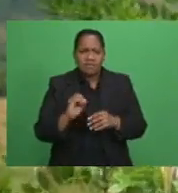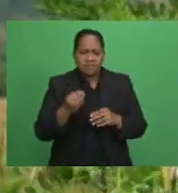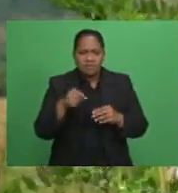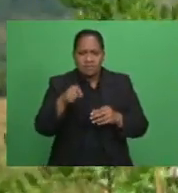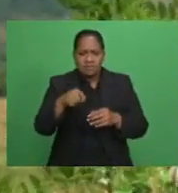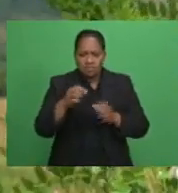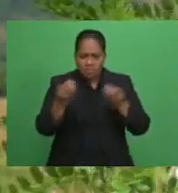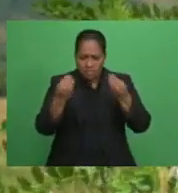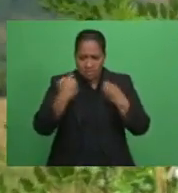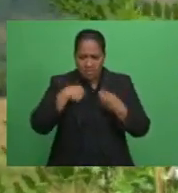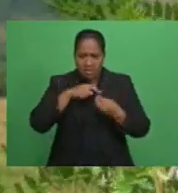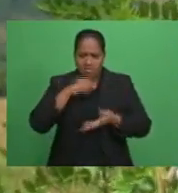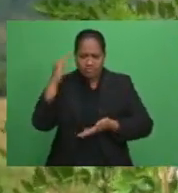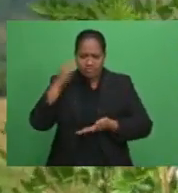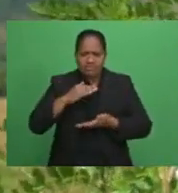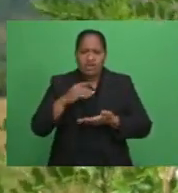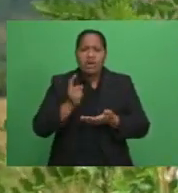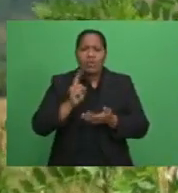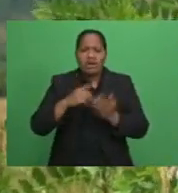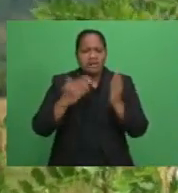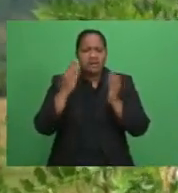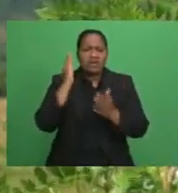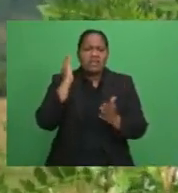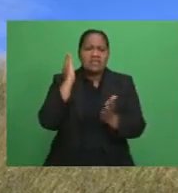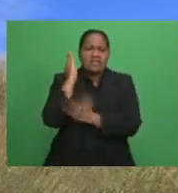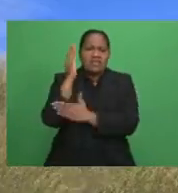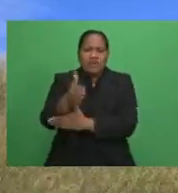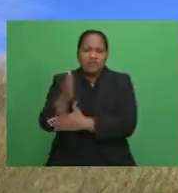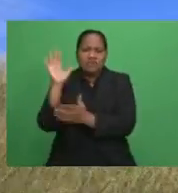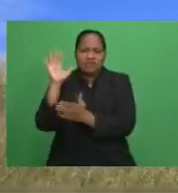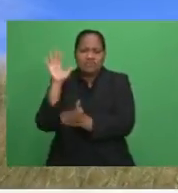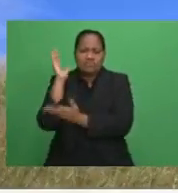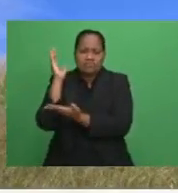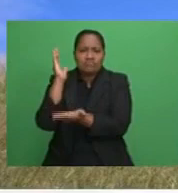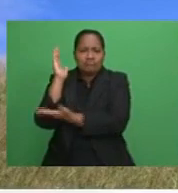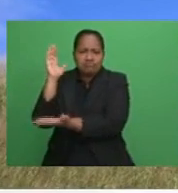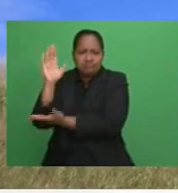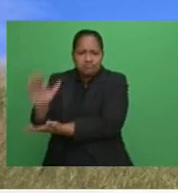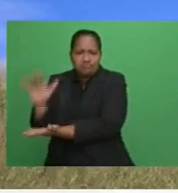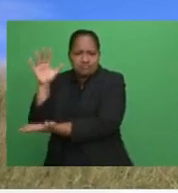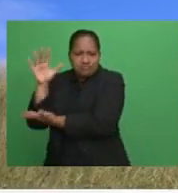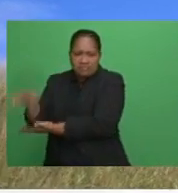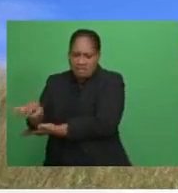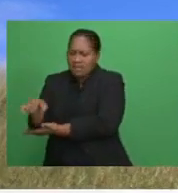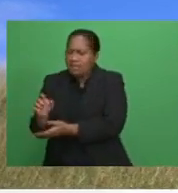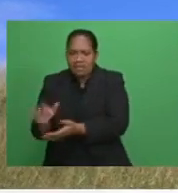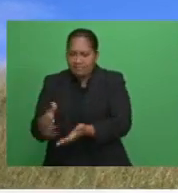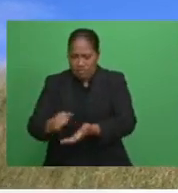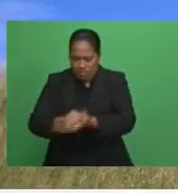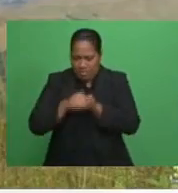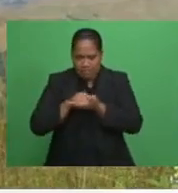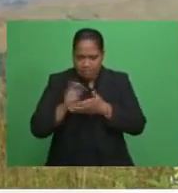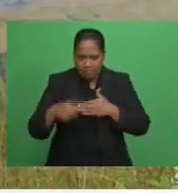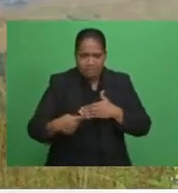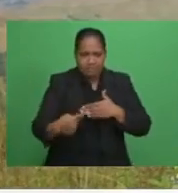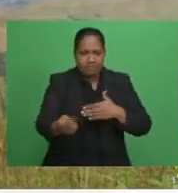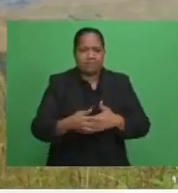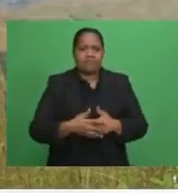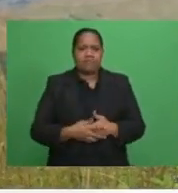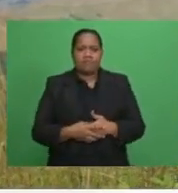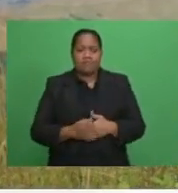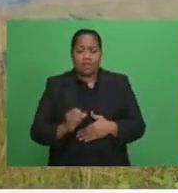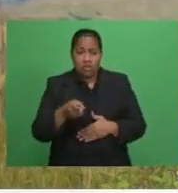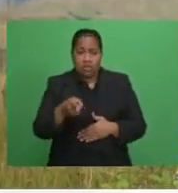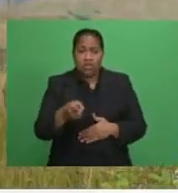on reforestation to sustain our future generations. Nico says Cyclone Winston hit them hard since